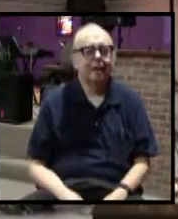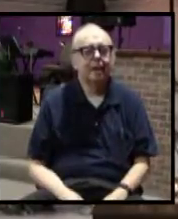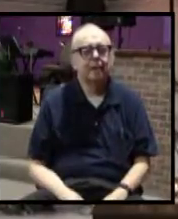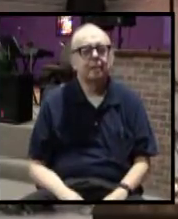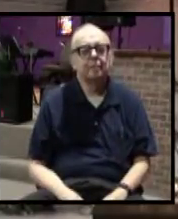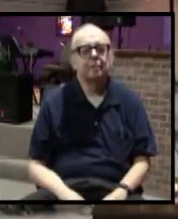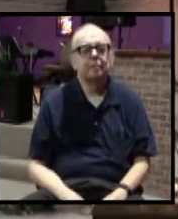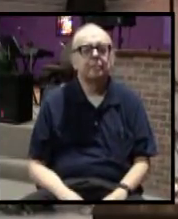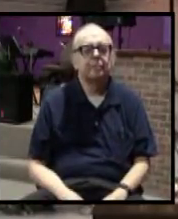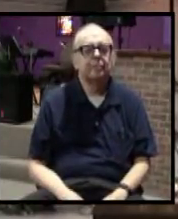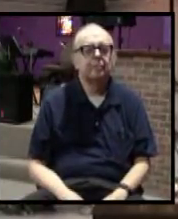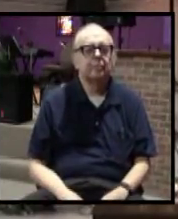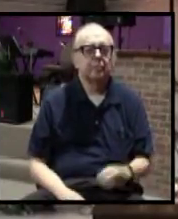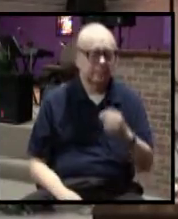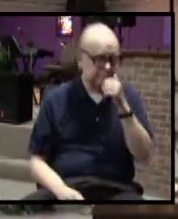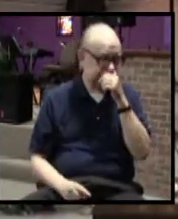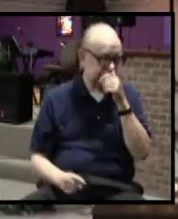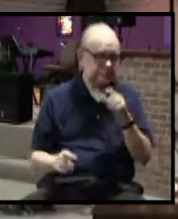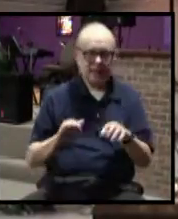I know.